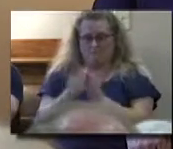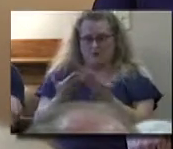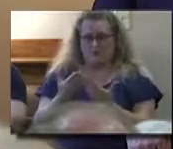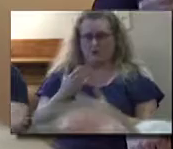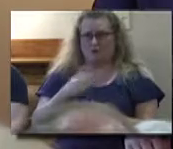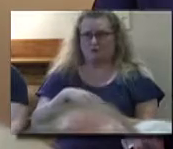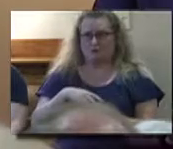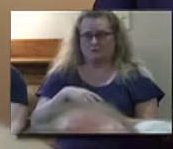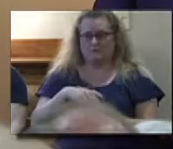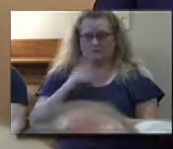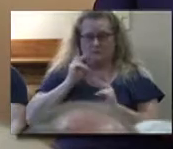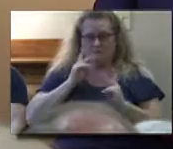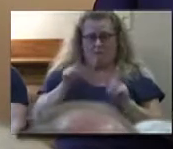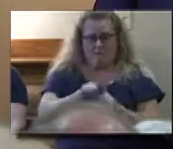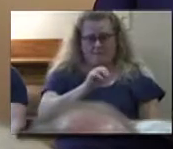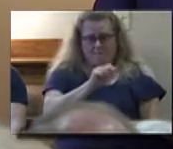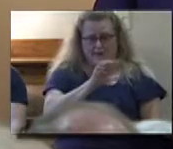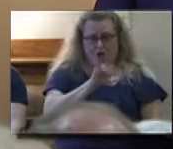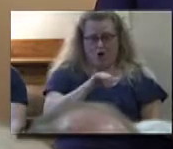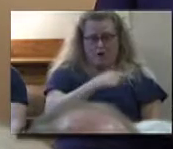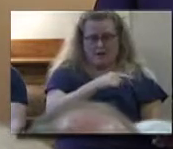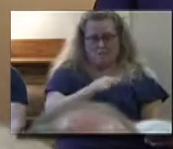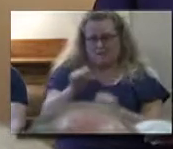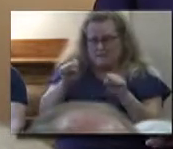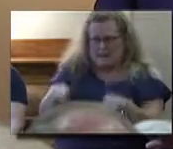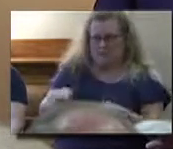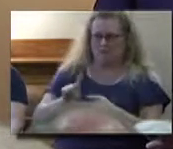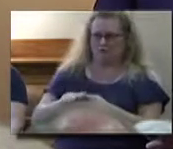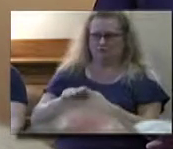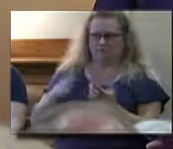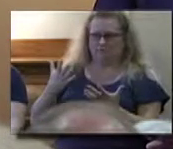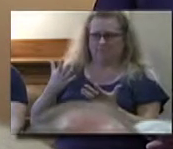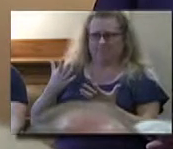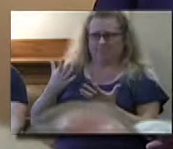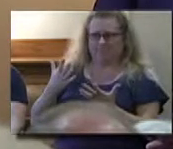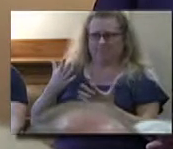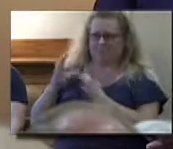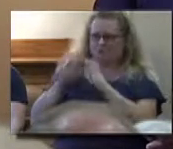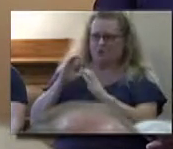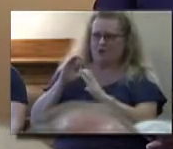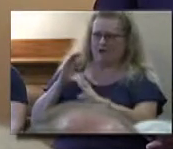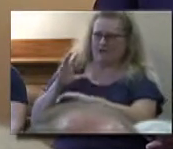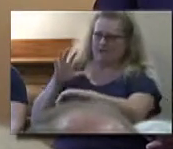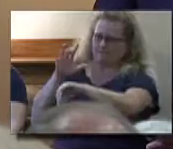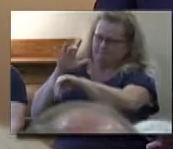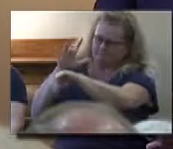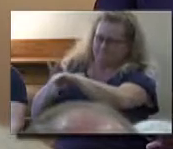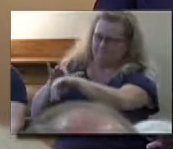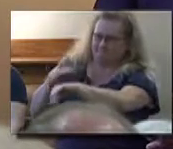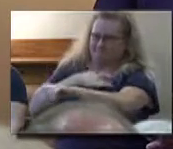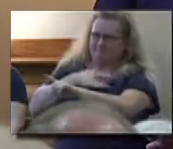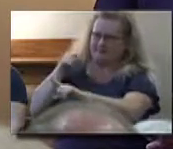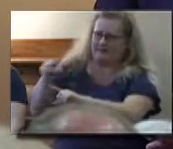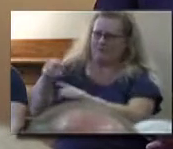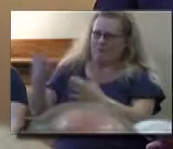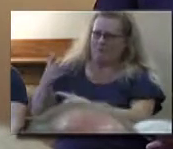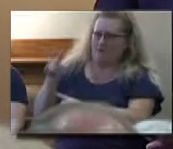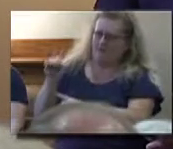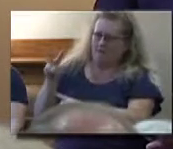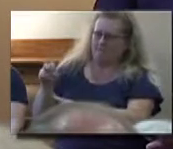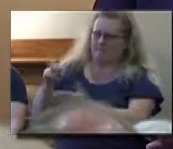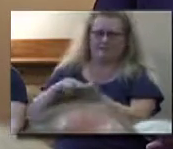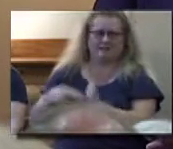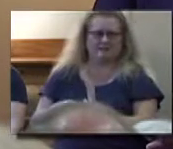people like Mary were able to communicate what that word love means.